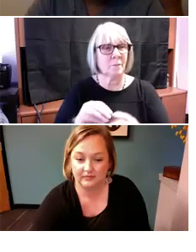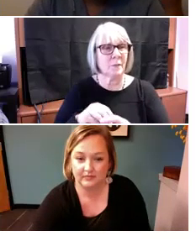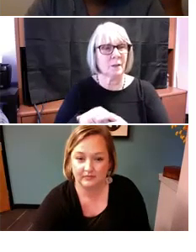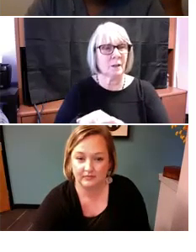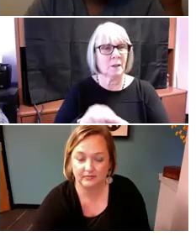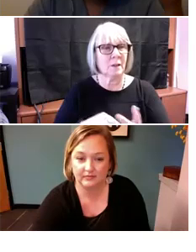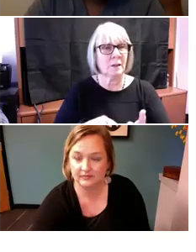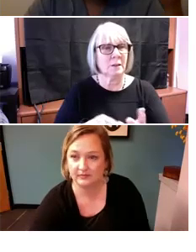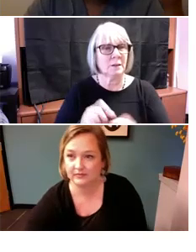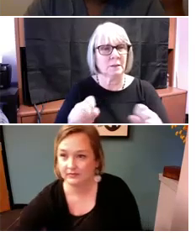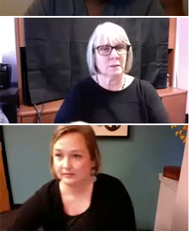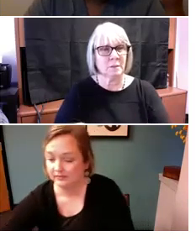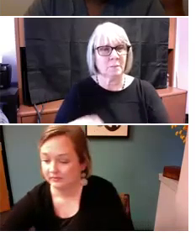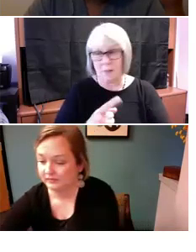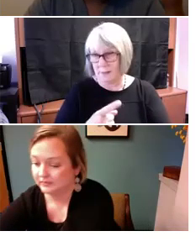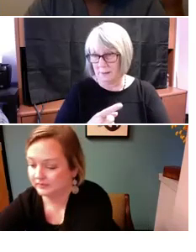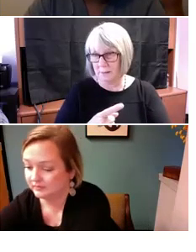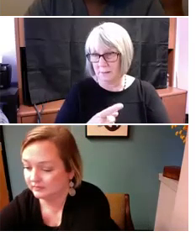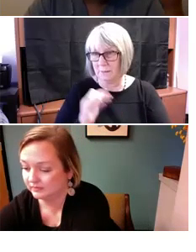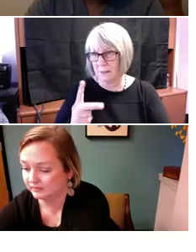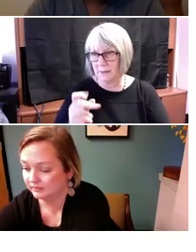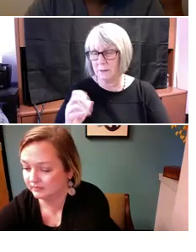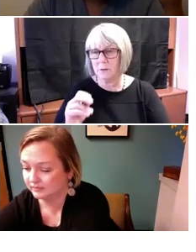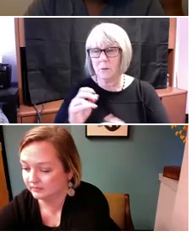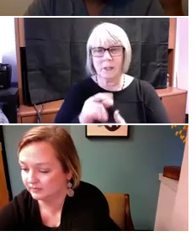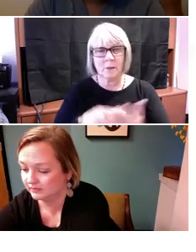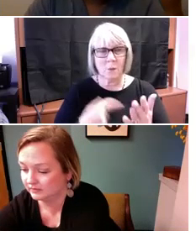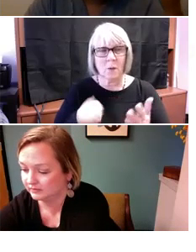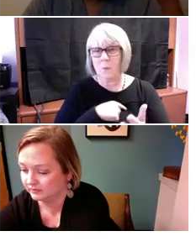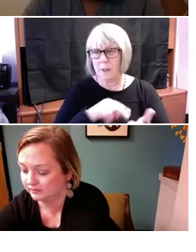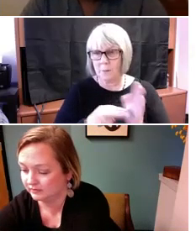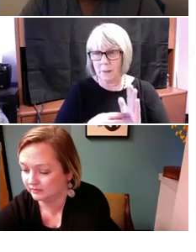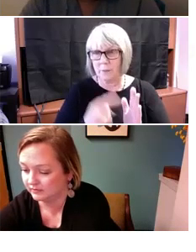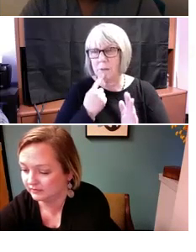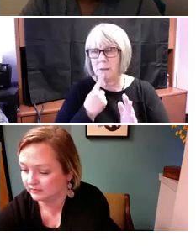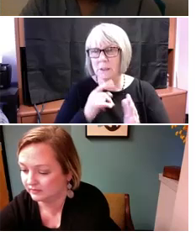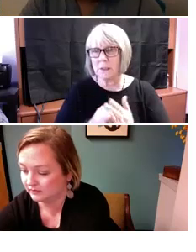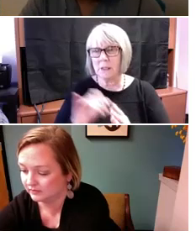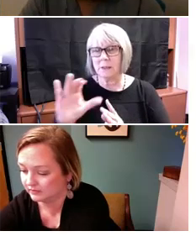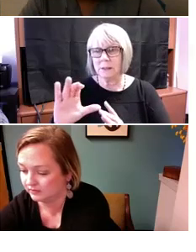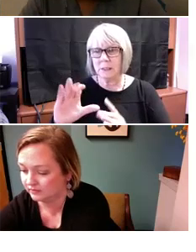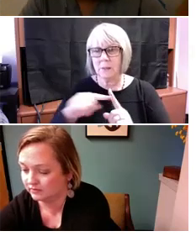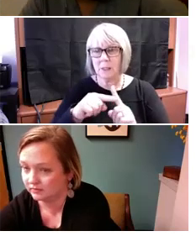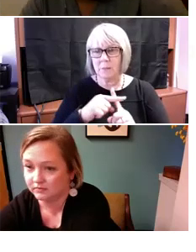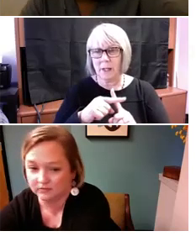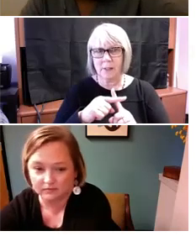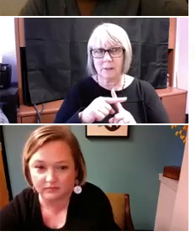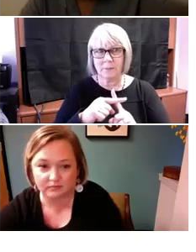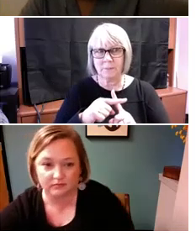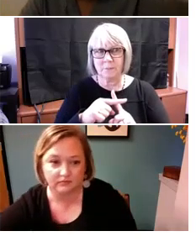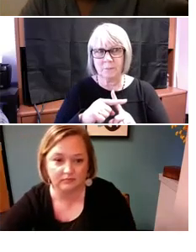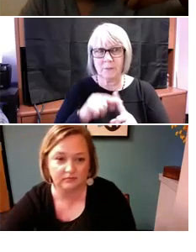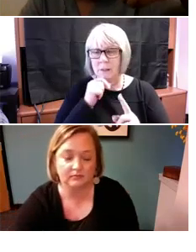system, right? Okay, so that is what we mean when we say that C++ is not a managed